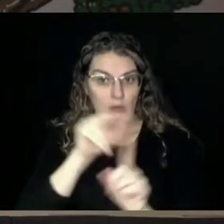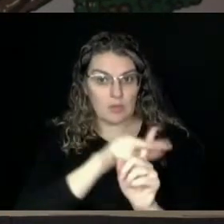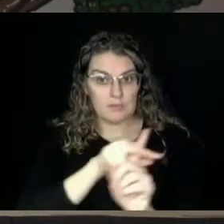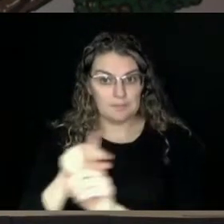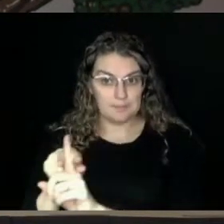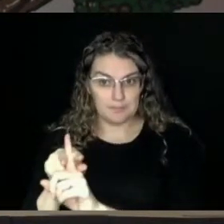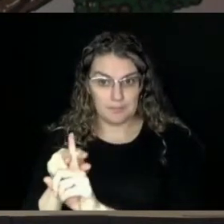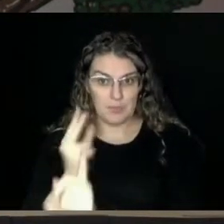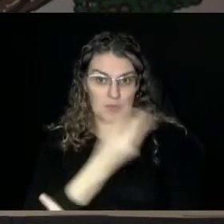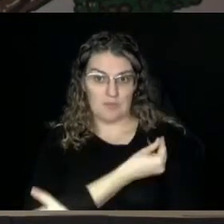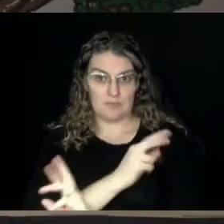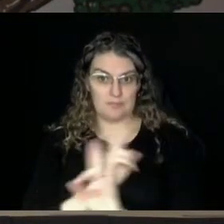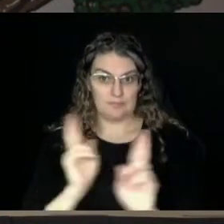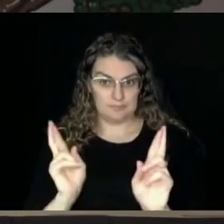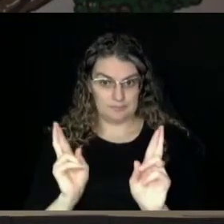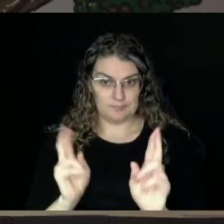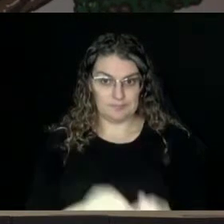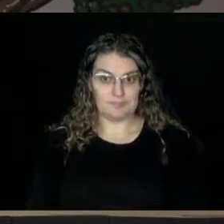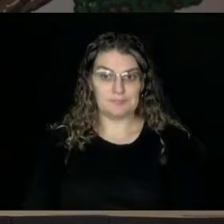well.